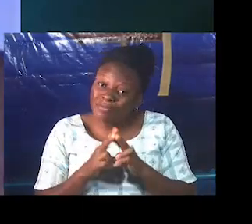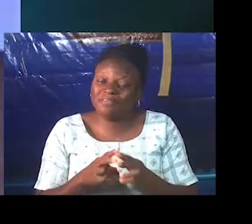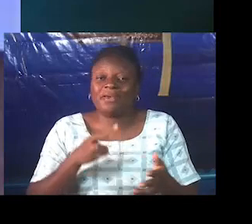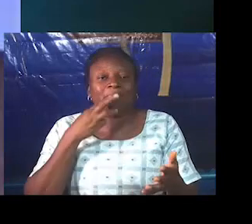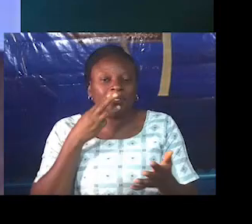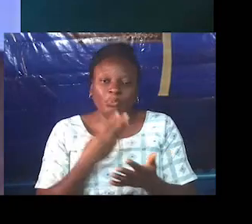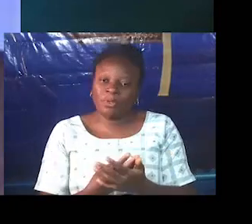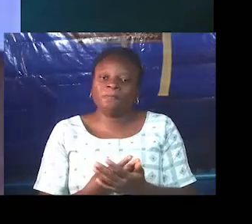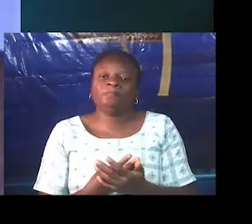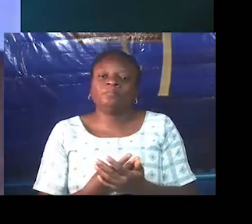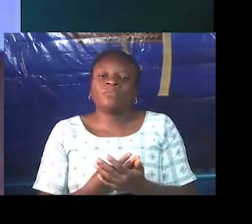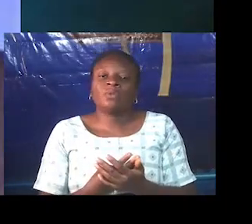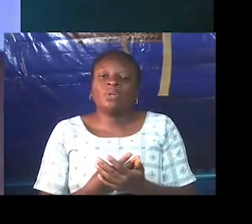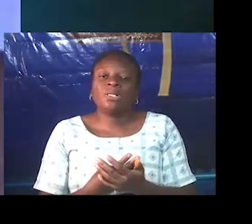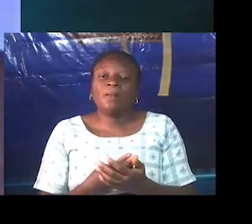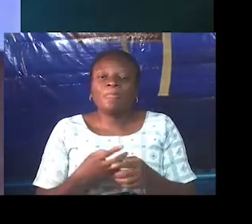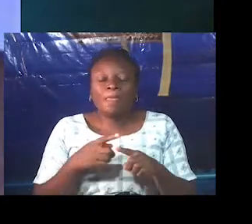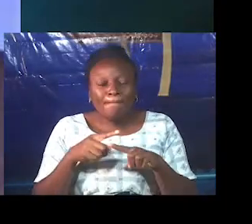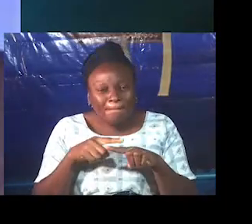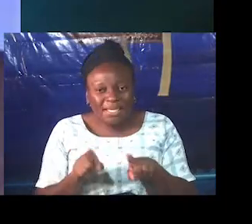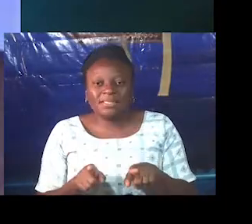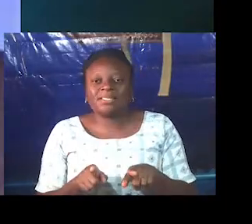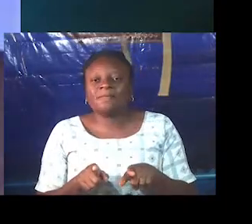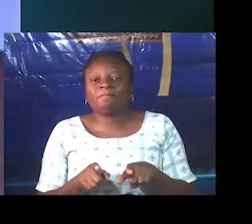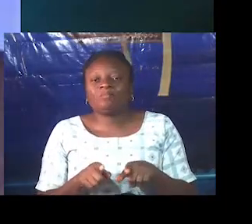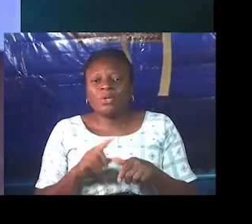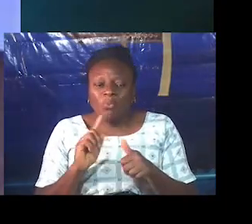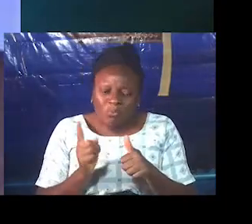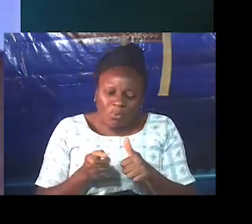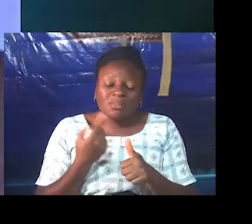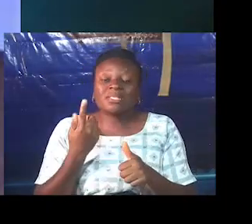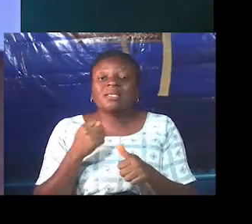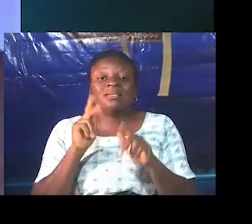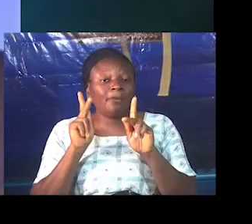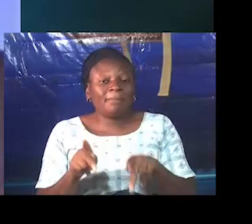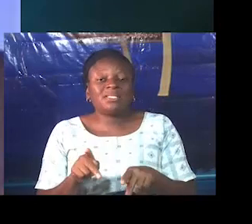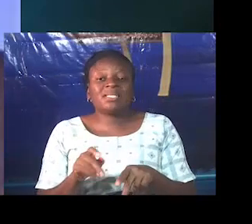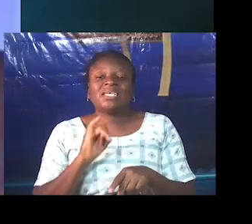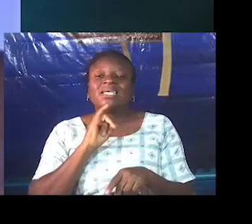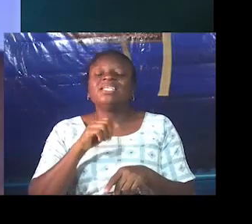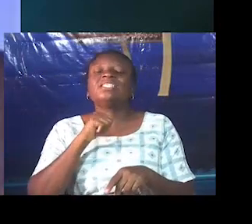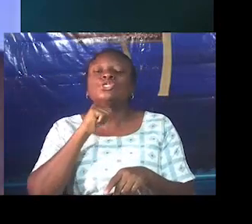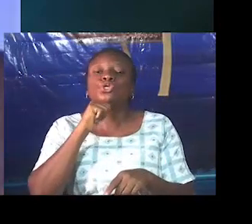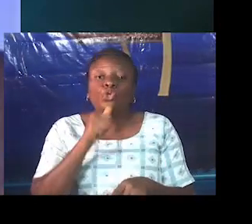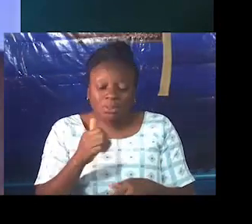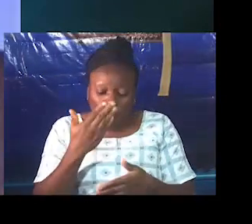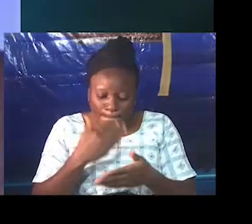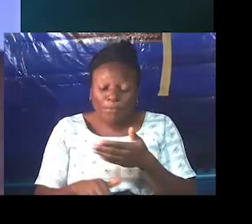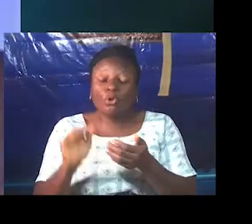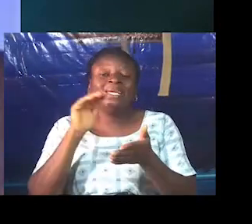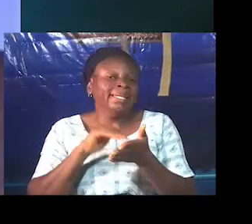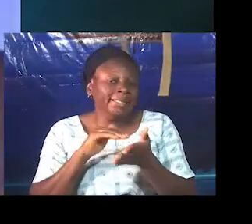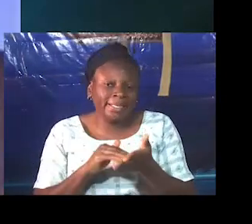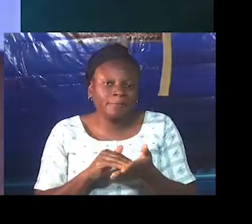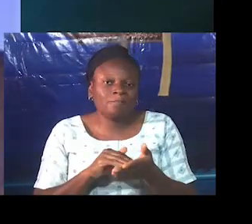of Delilah, you know that that was the end of his ministry. That was the end of all that God could have done with his life.